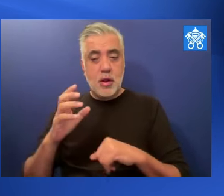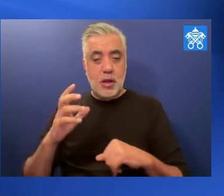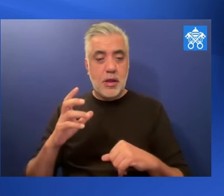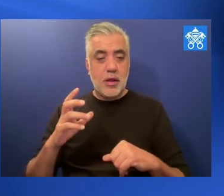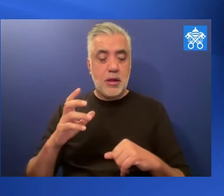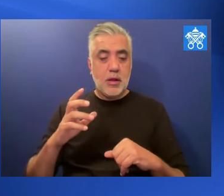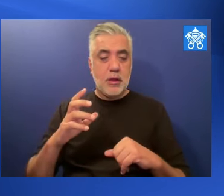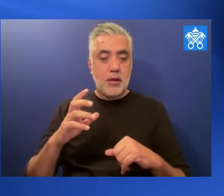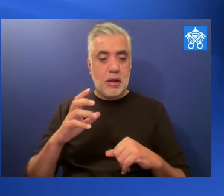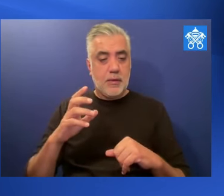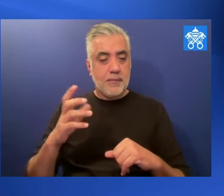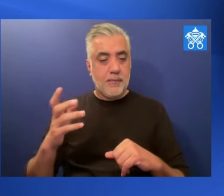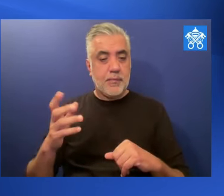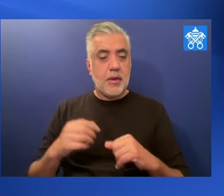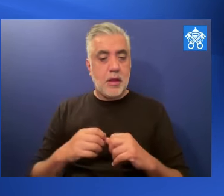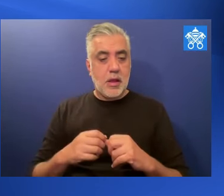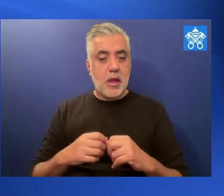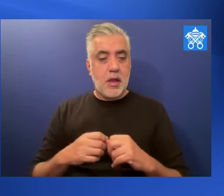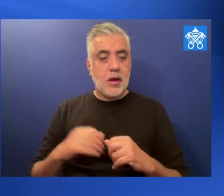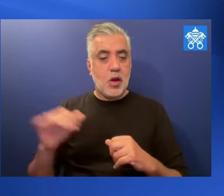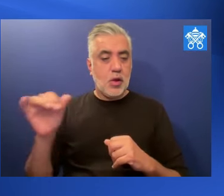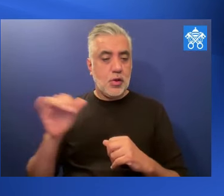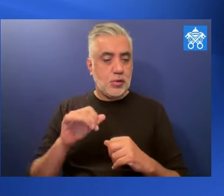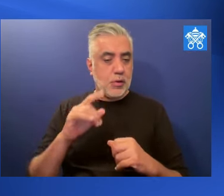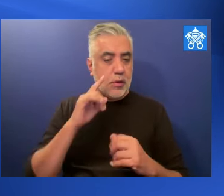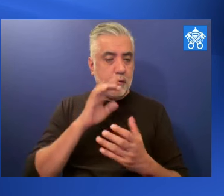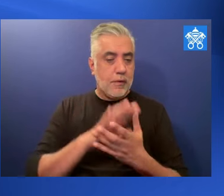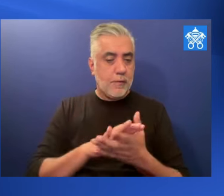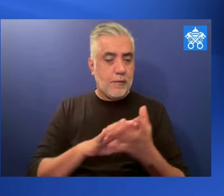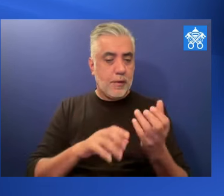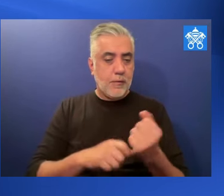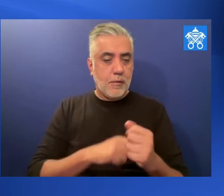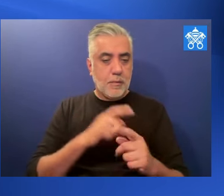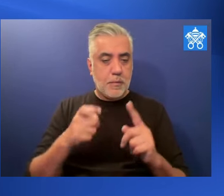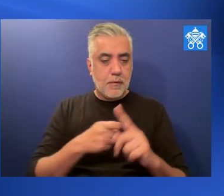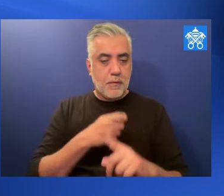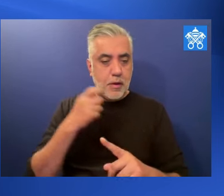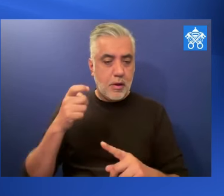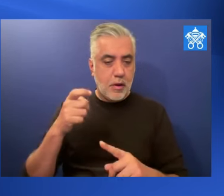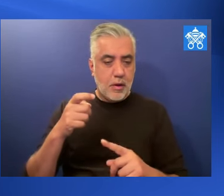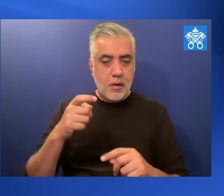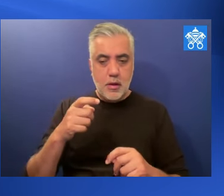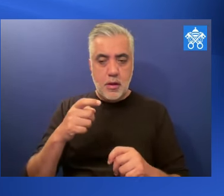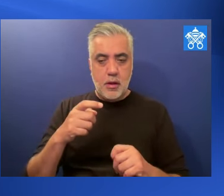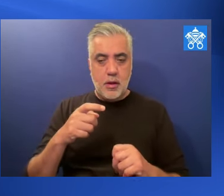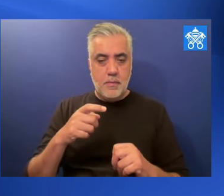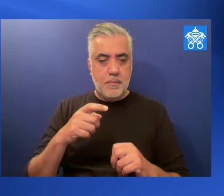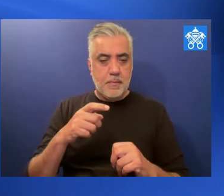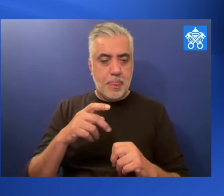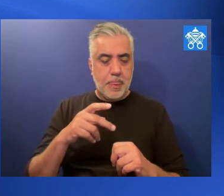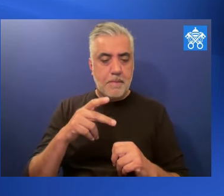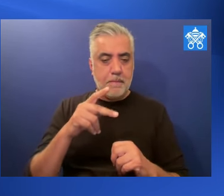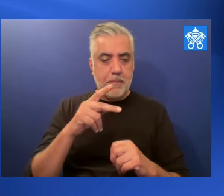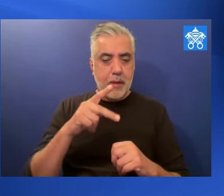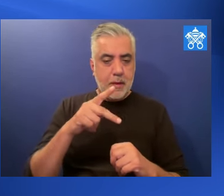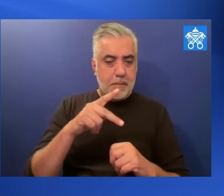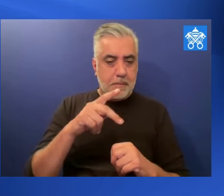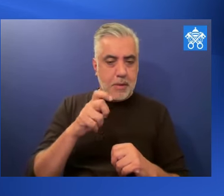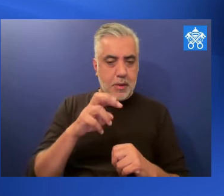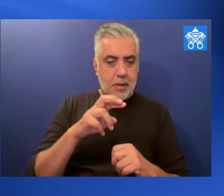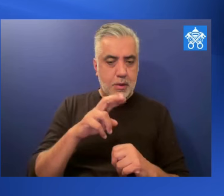people from Ferruccia in Perugia and the teachers of